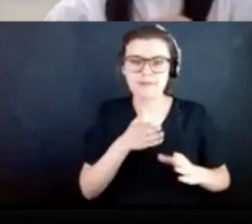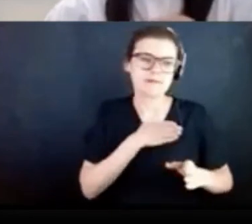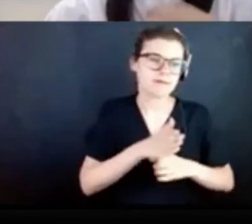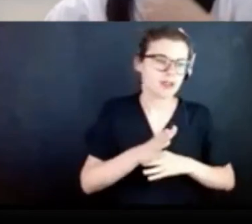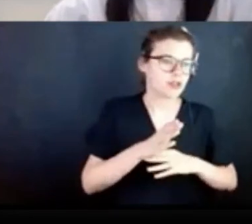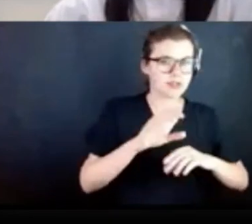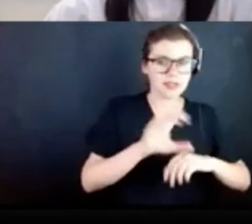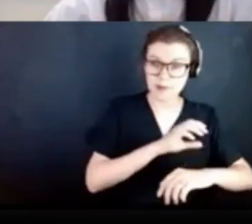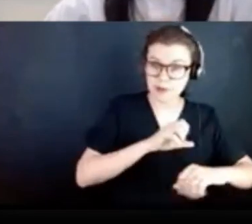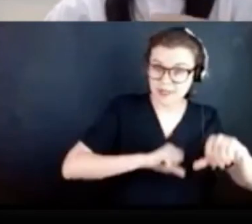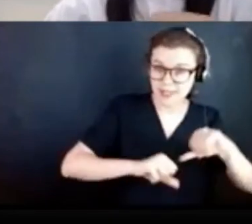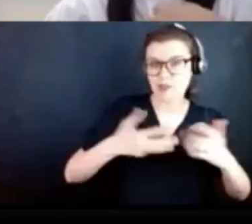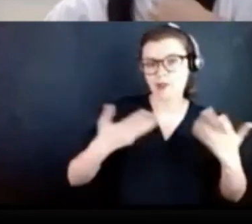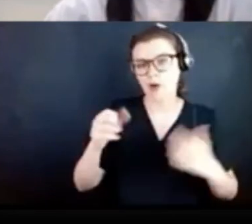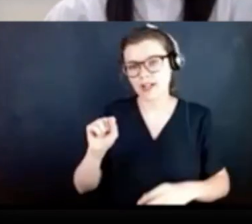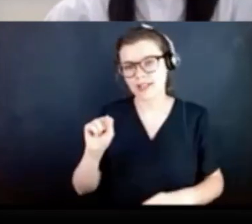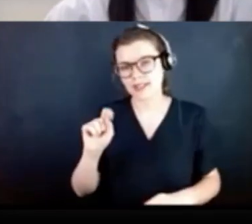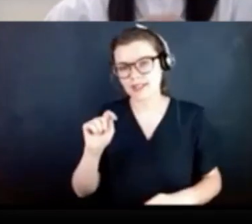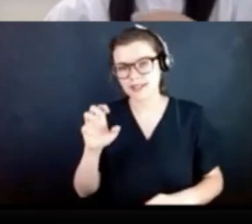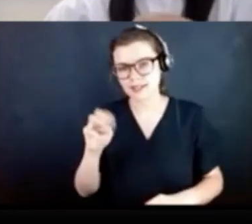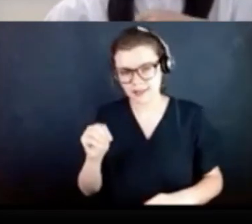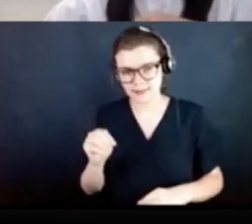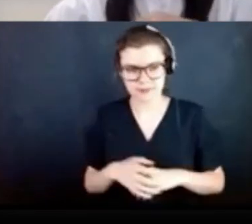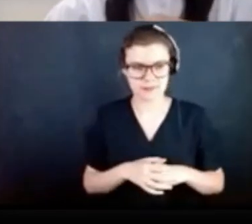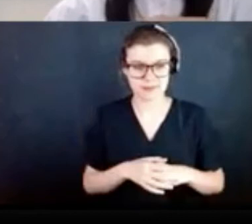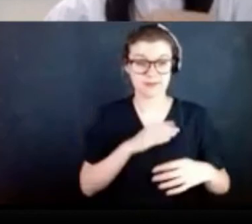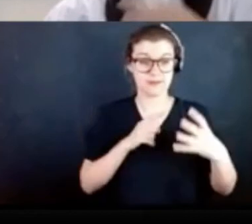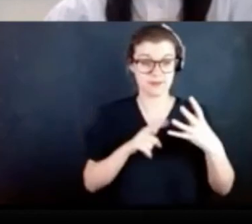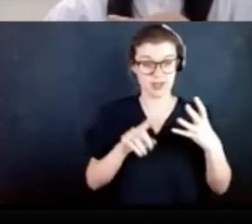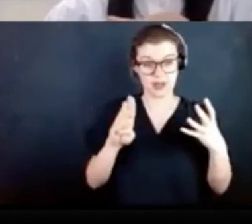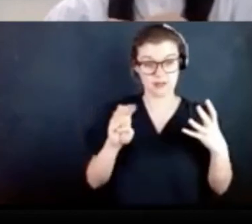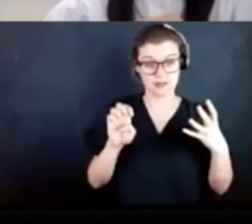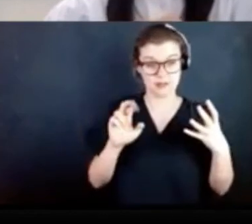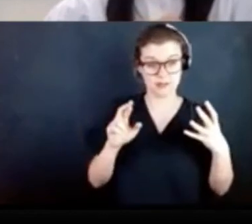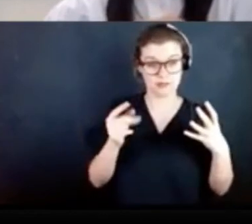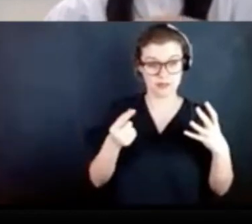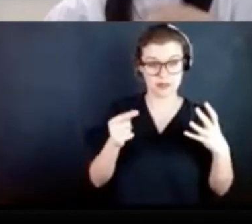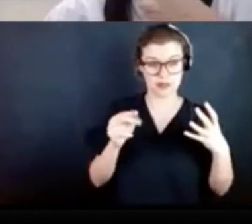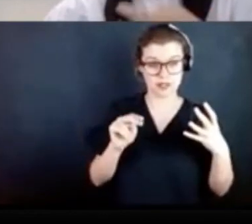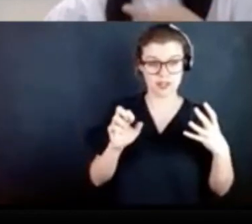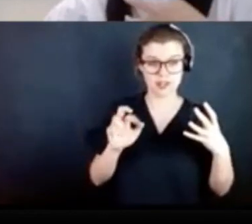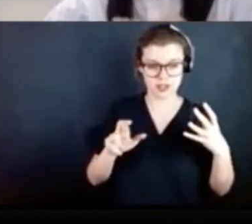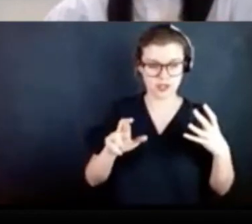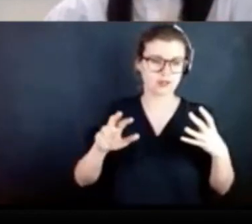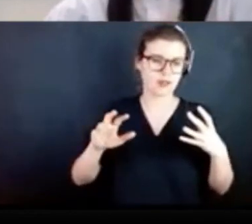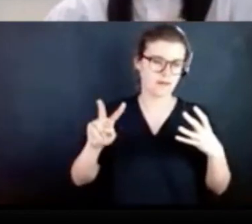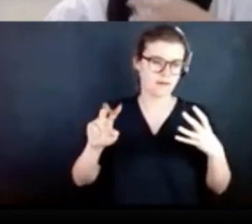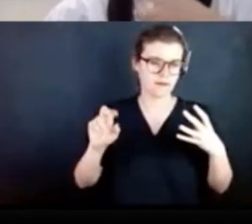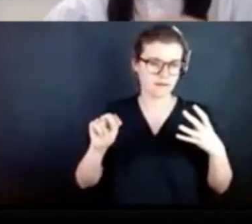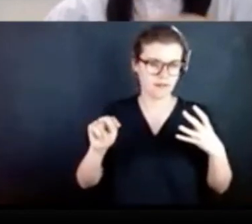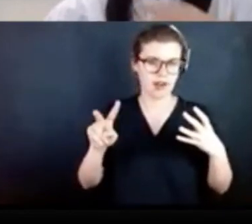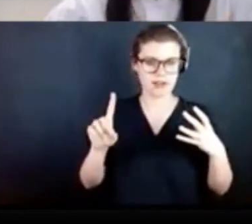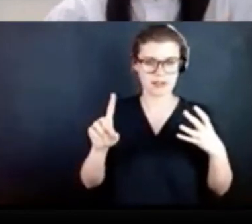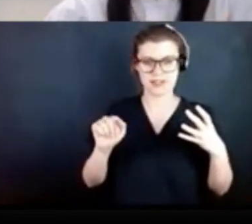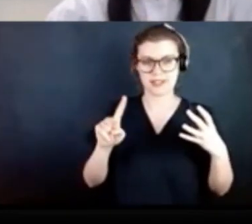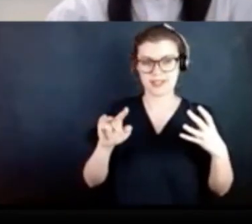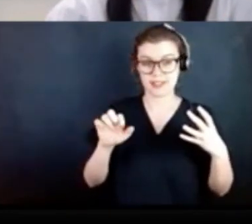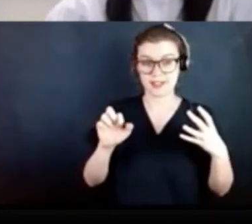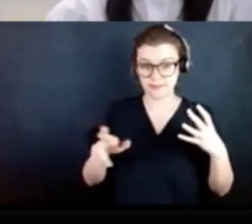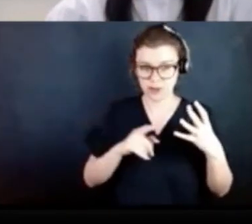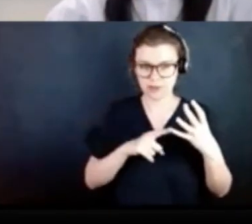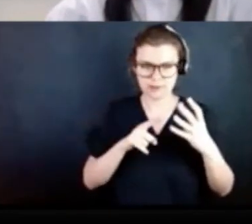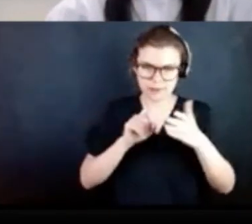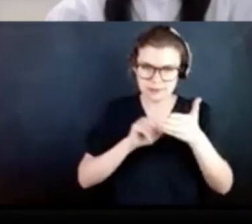STEM. And furthermore, Bergeron and Wang Davier highlighted the trend of modeling the process as learning